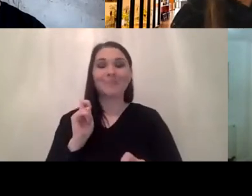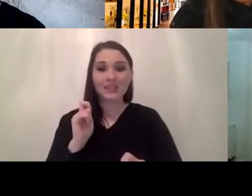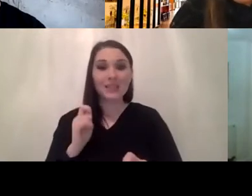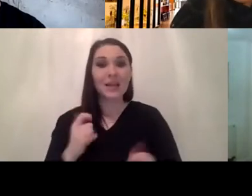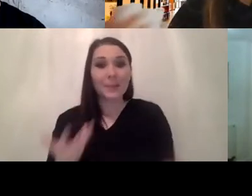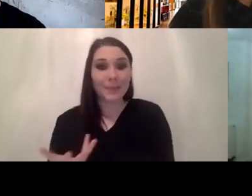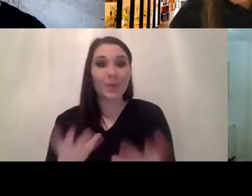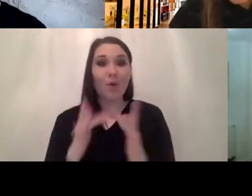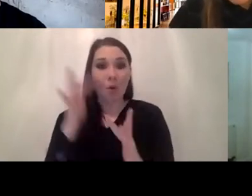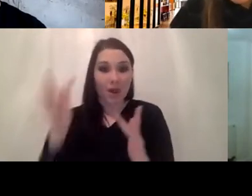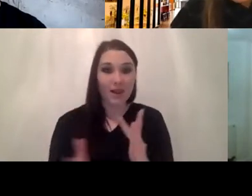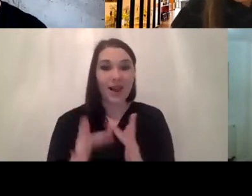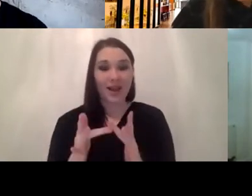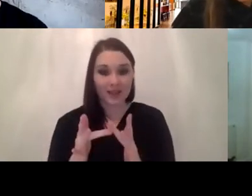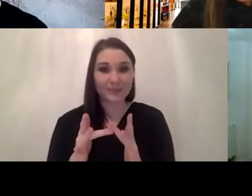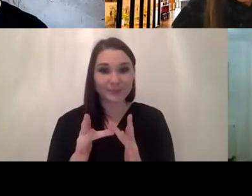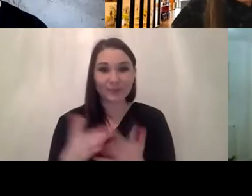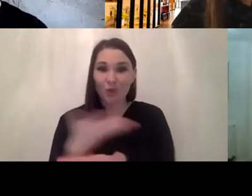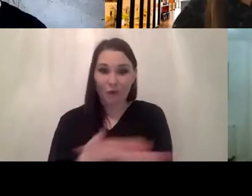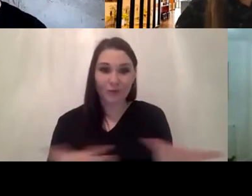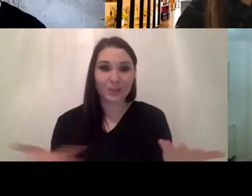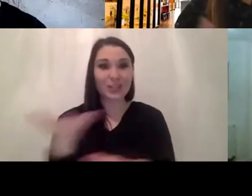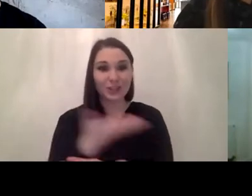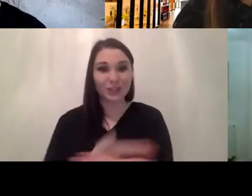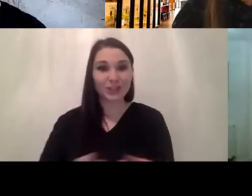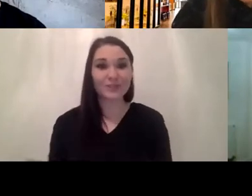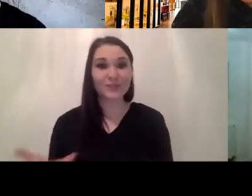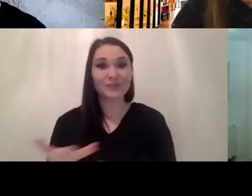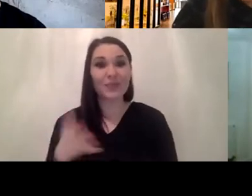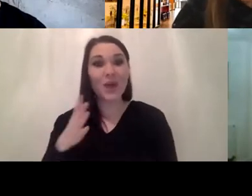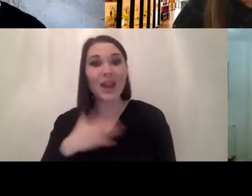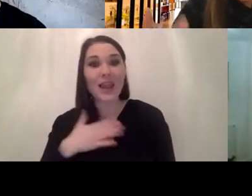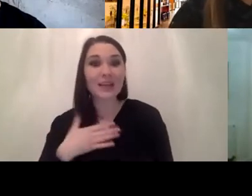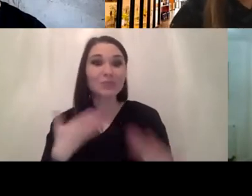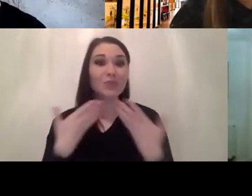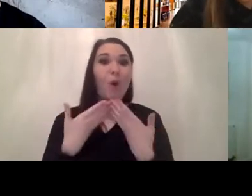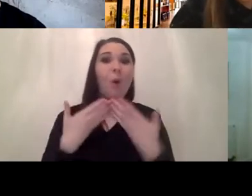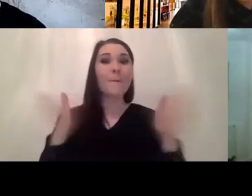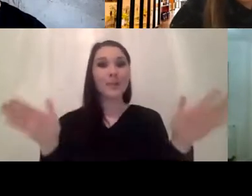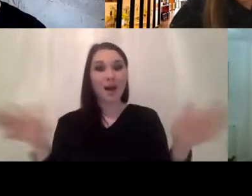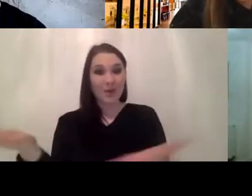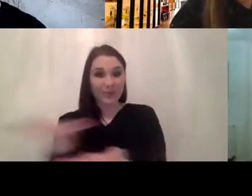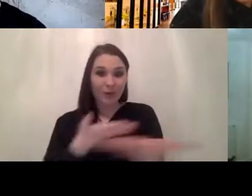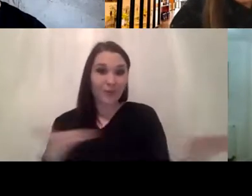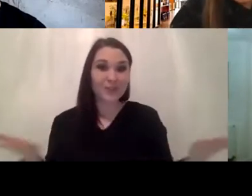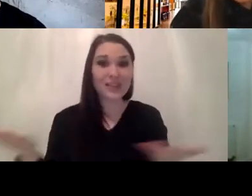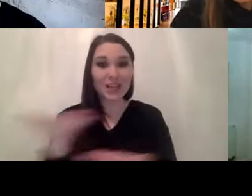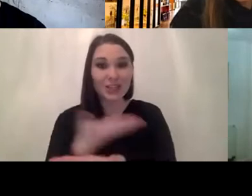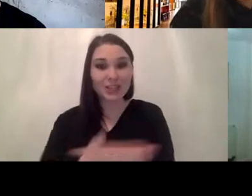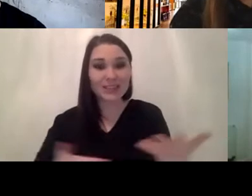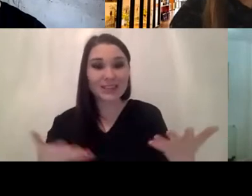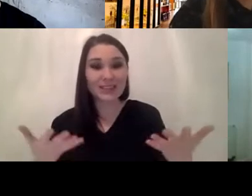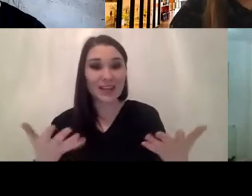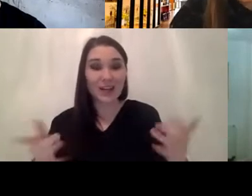but extended times. So I want to open up this question and have a conversation about what